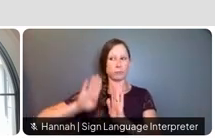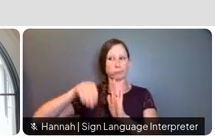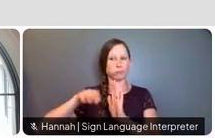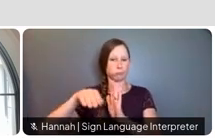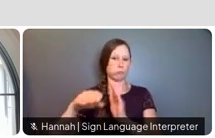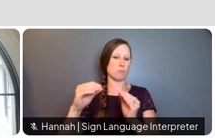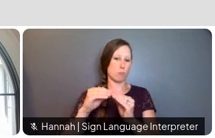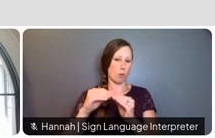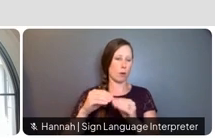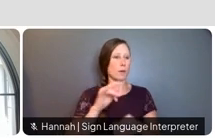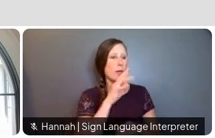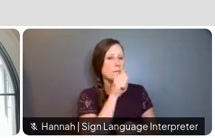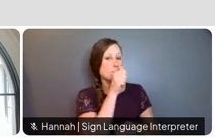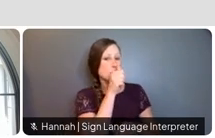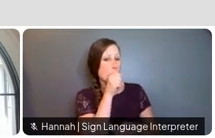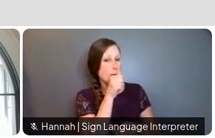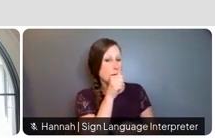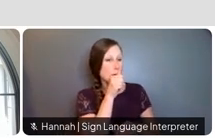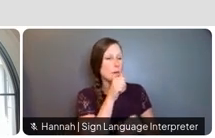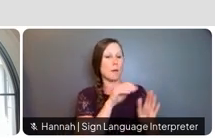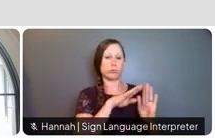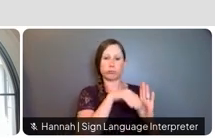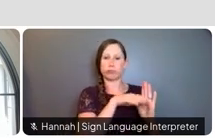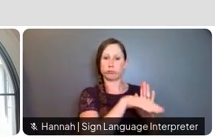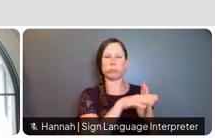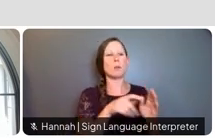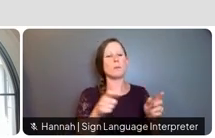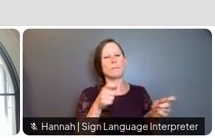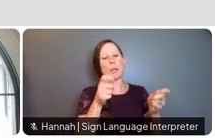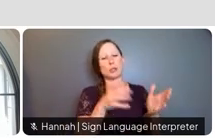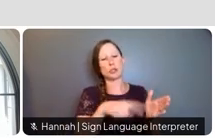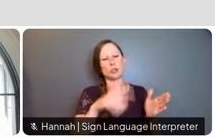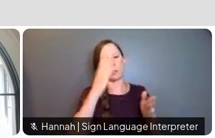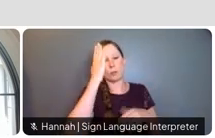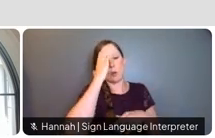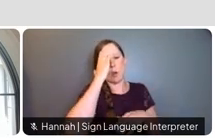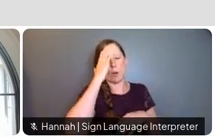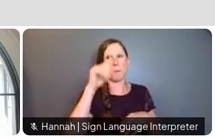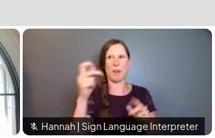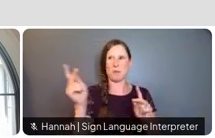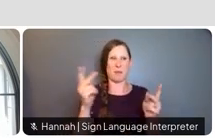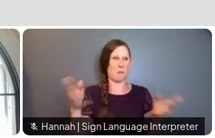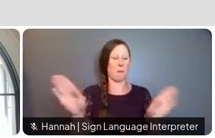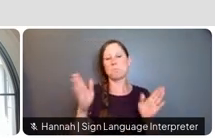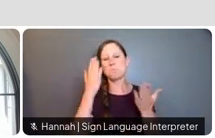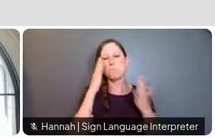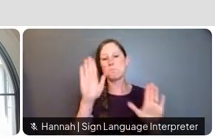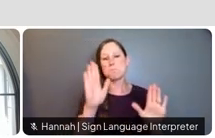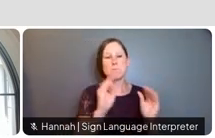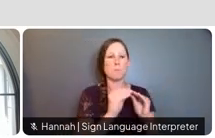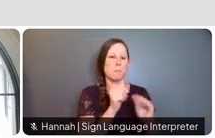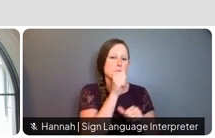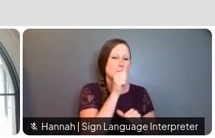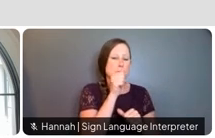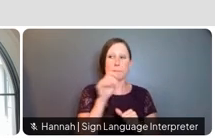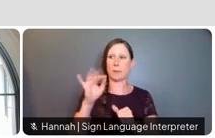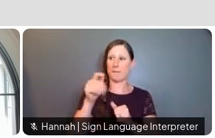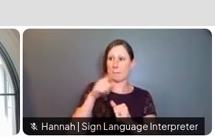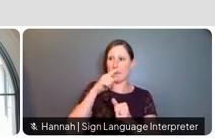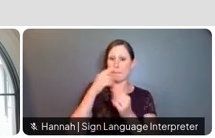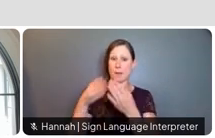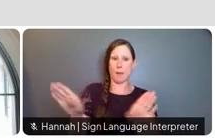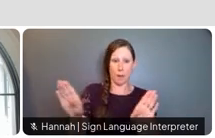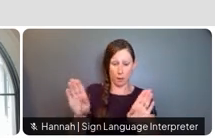private company, generally no one but management would know about. Everybody knows about it, right? When you are a publicly traded company. And if the stock